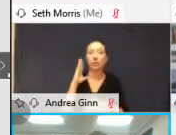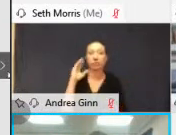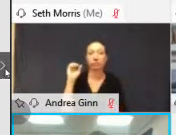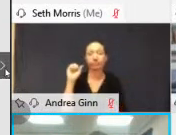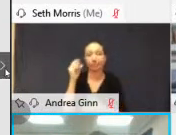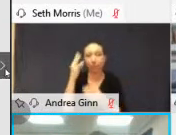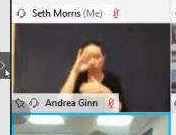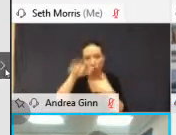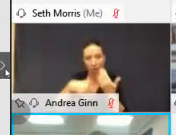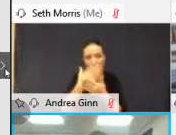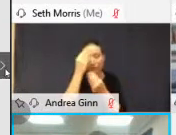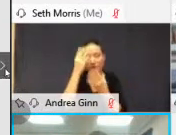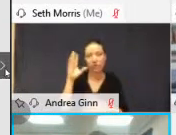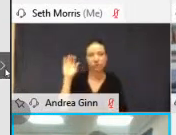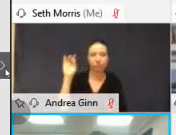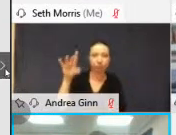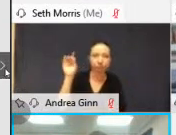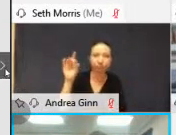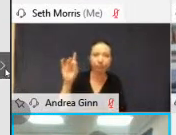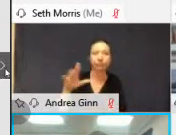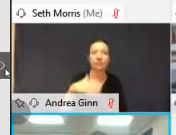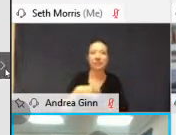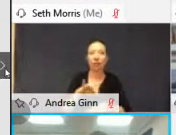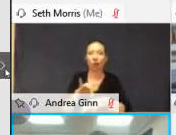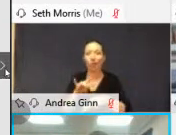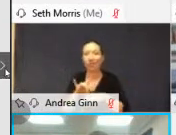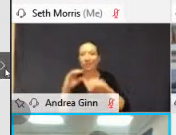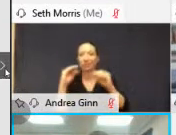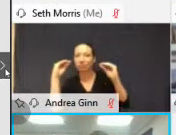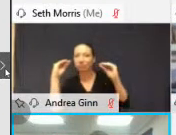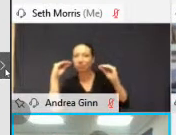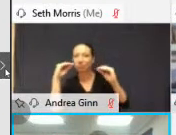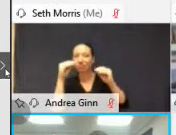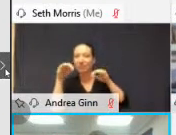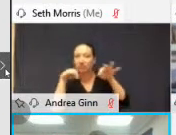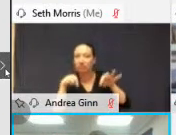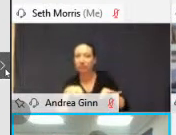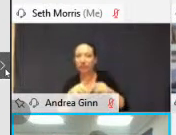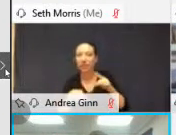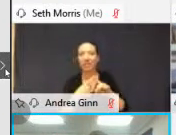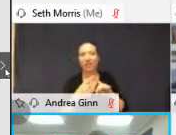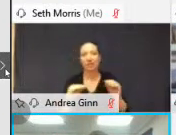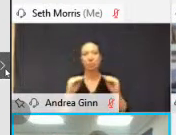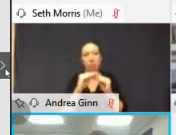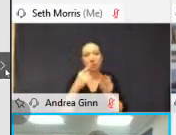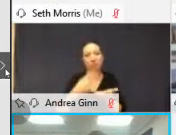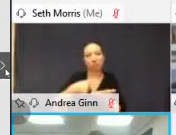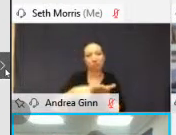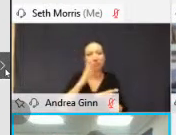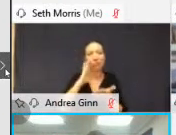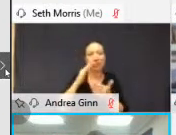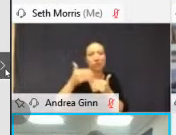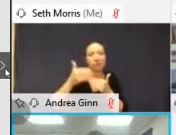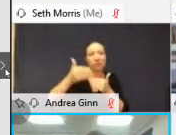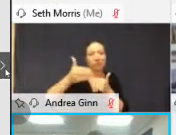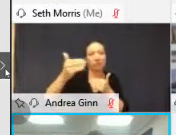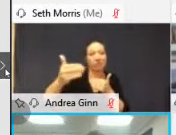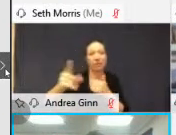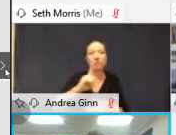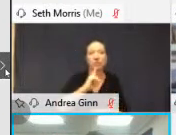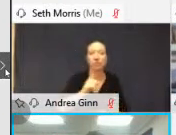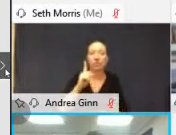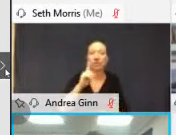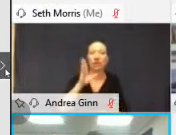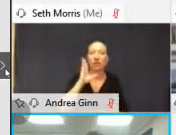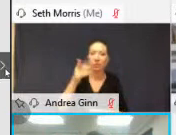information and give you some early education on it, and then likely many more conversations to come on this, what option we may recommend